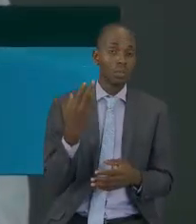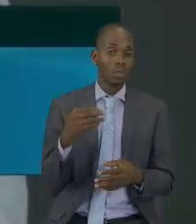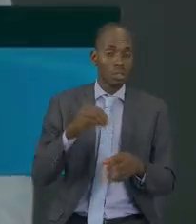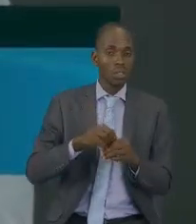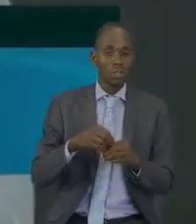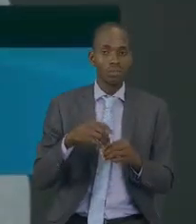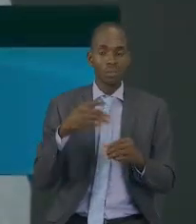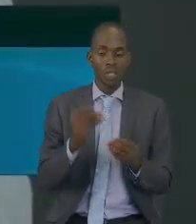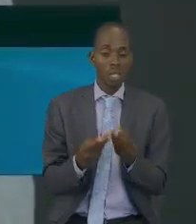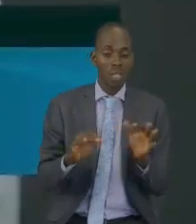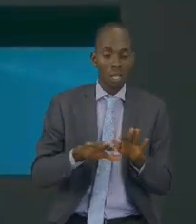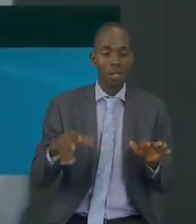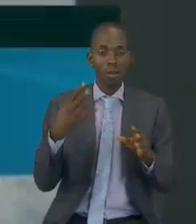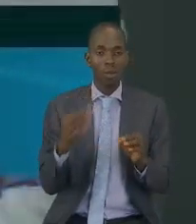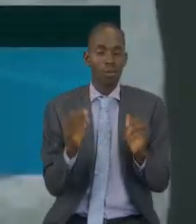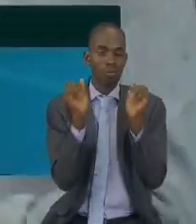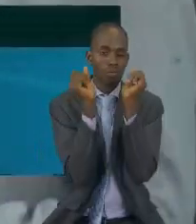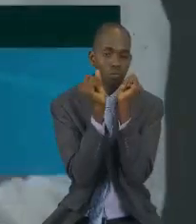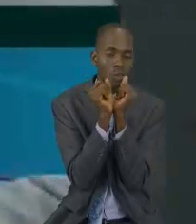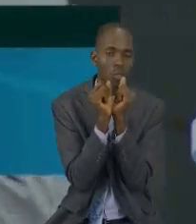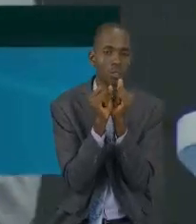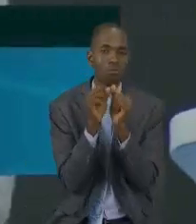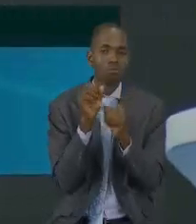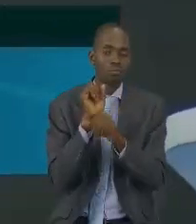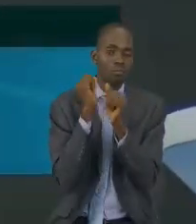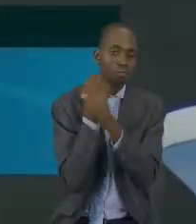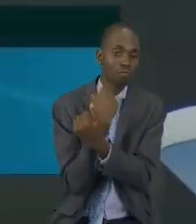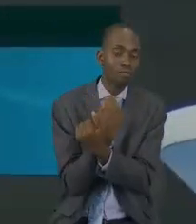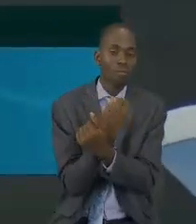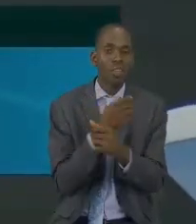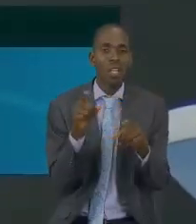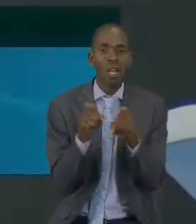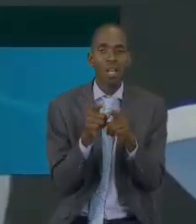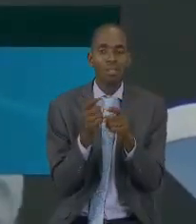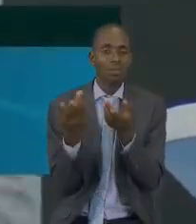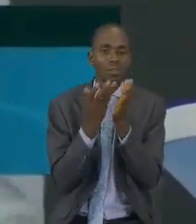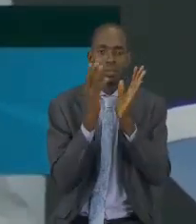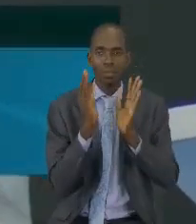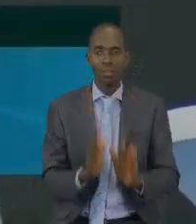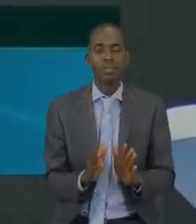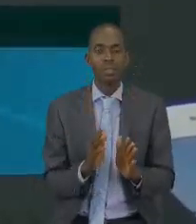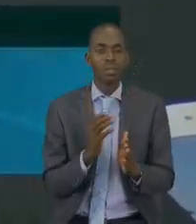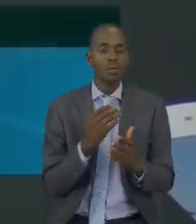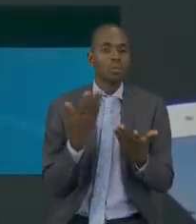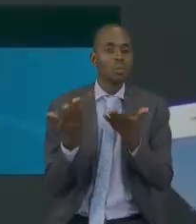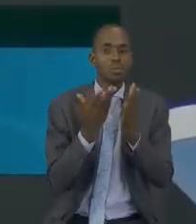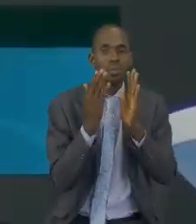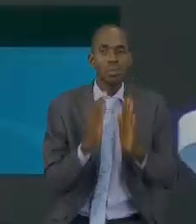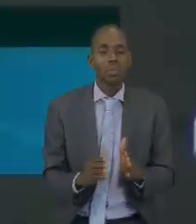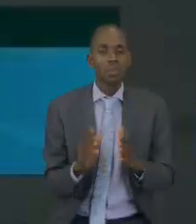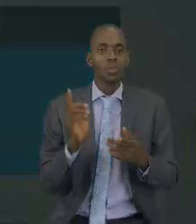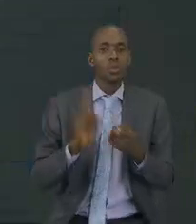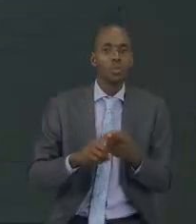were there in bondage. They were there as slaves. Slaves of